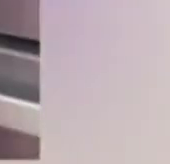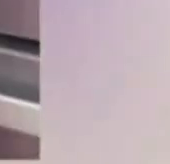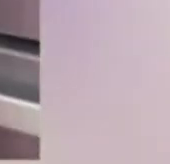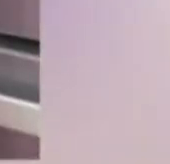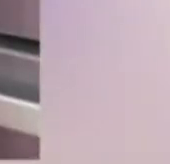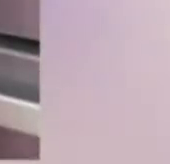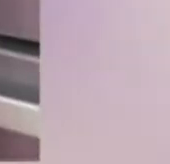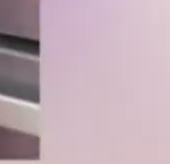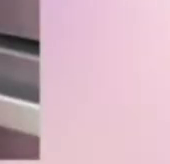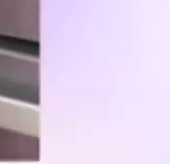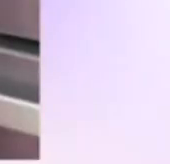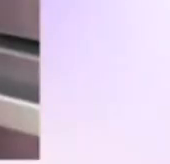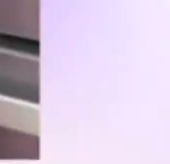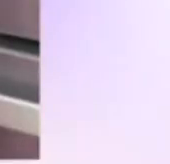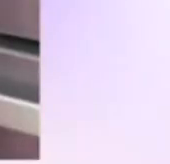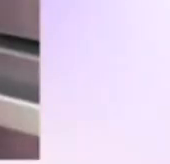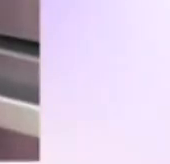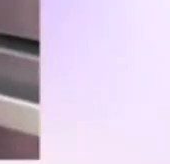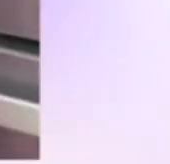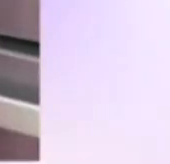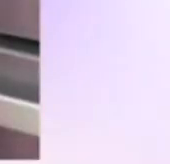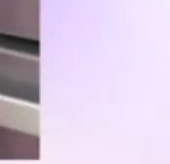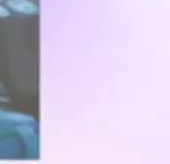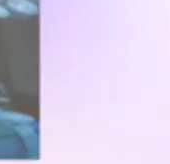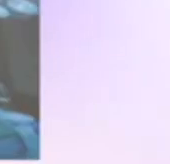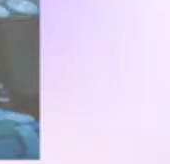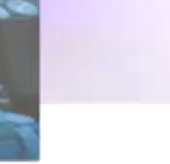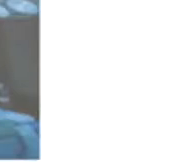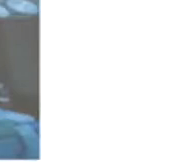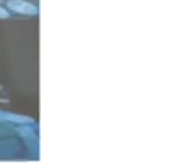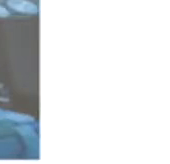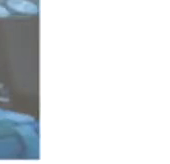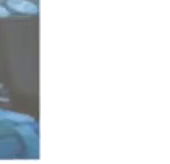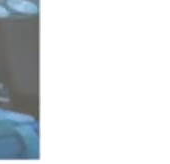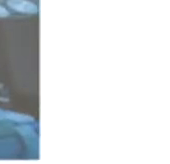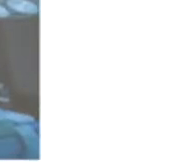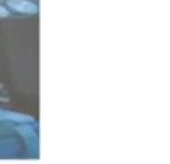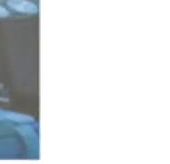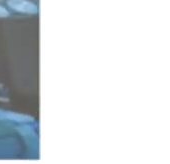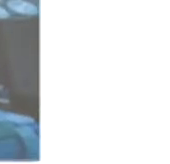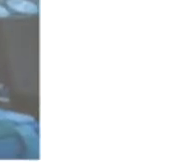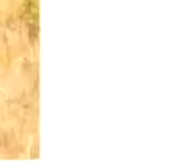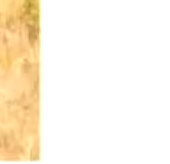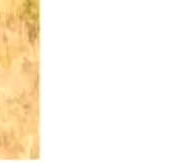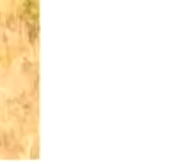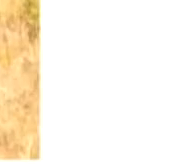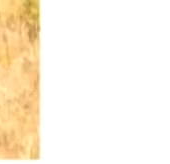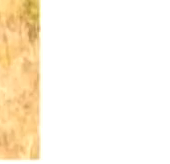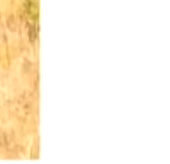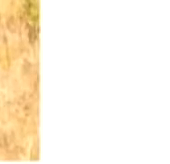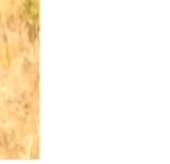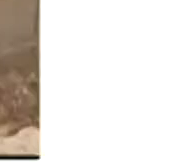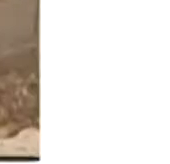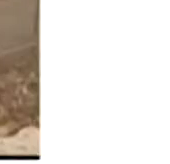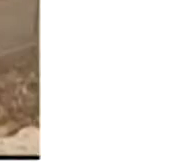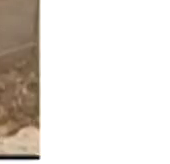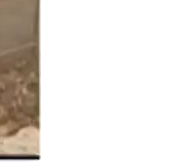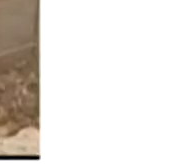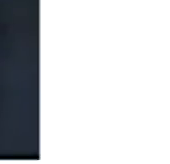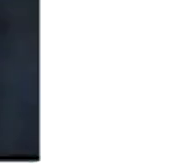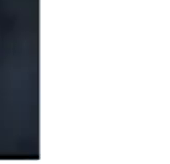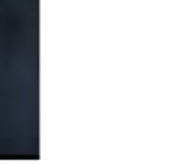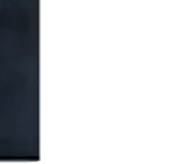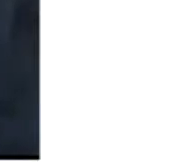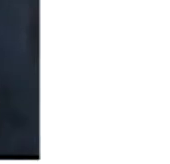Entertainment. And achievements of individuals navigating through life. Be part of the intelligent conversation. Up at KBC Channel 1. Related